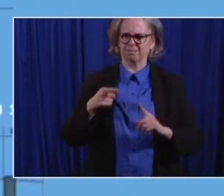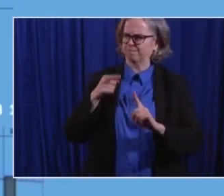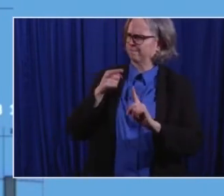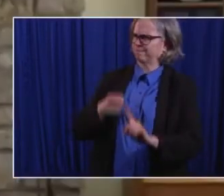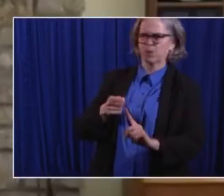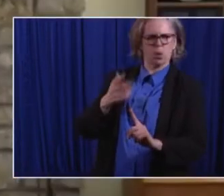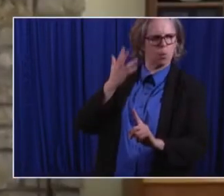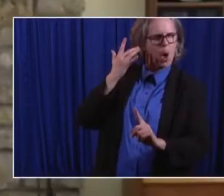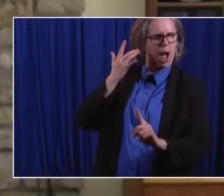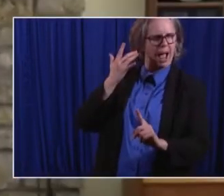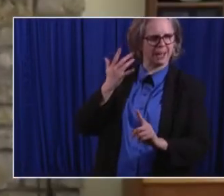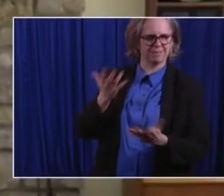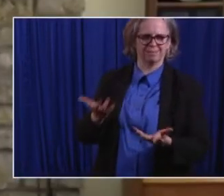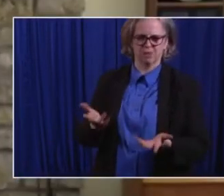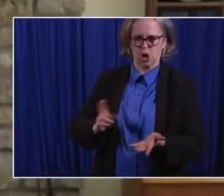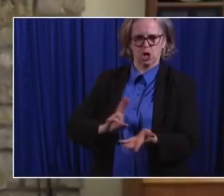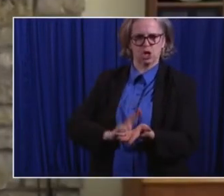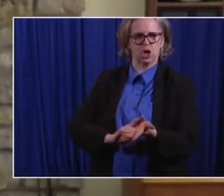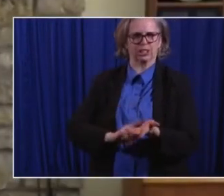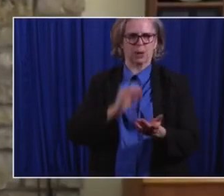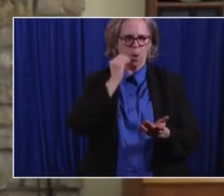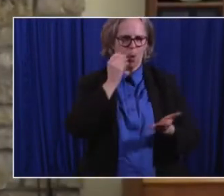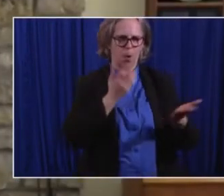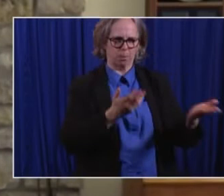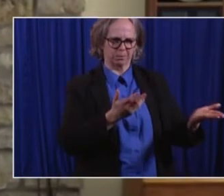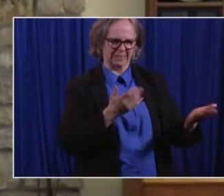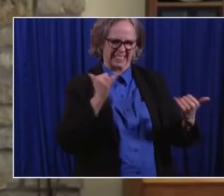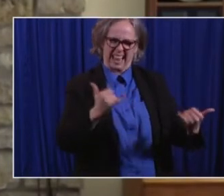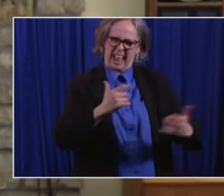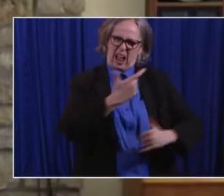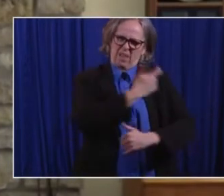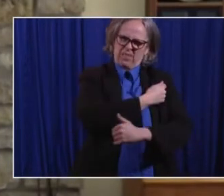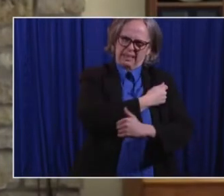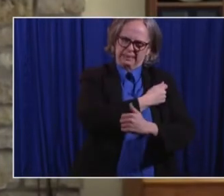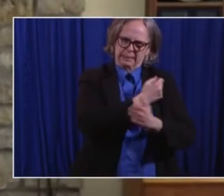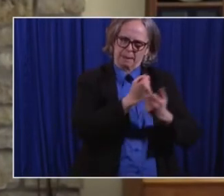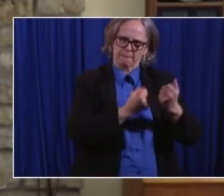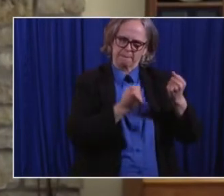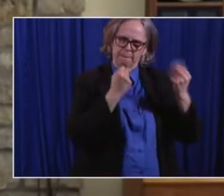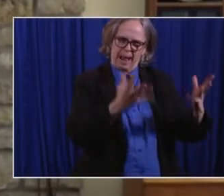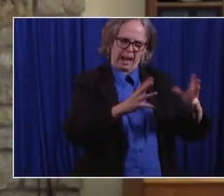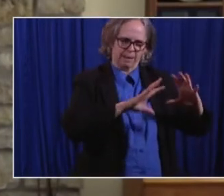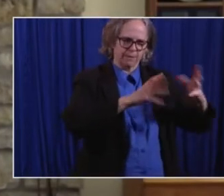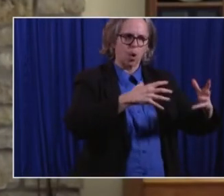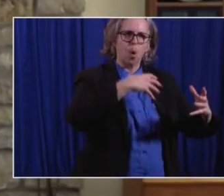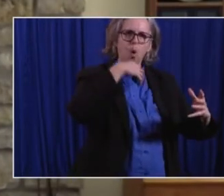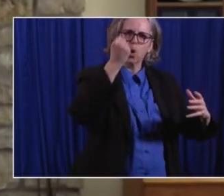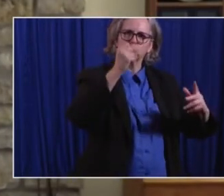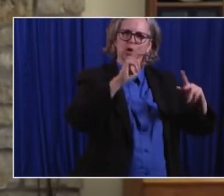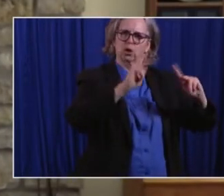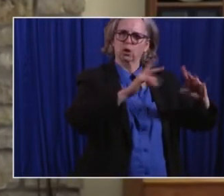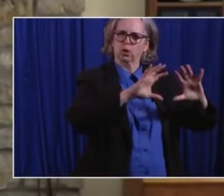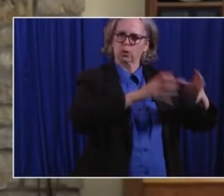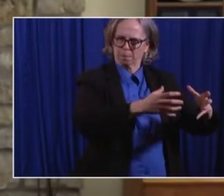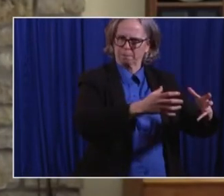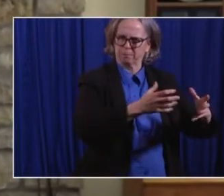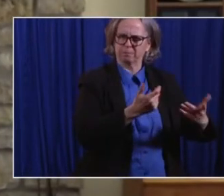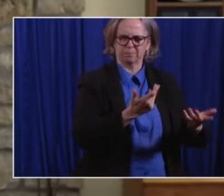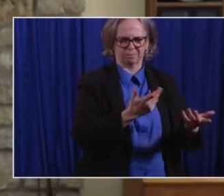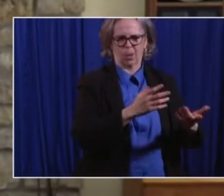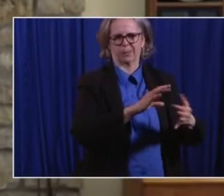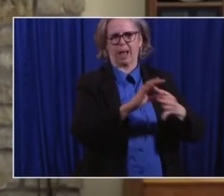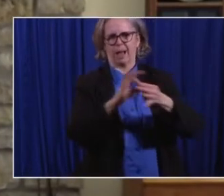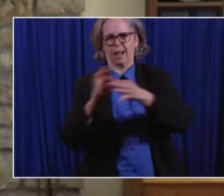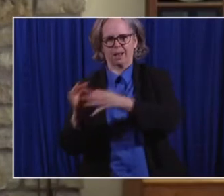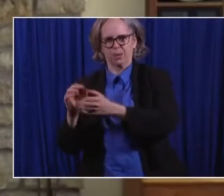homes, vaccinating those who are older, we would see a dramatic decrease in the number of people going into our hospitals, and that